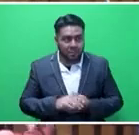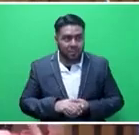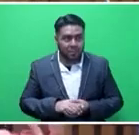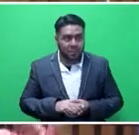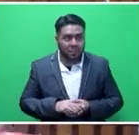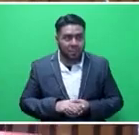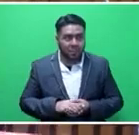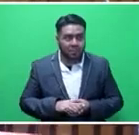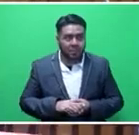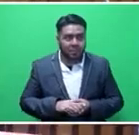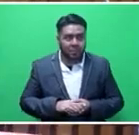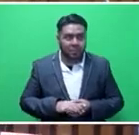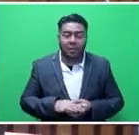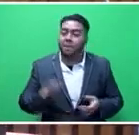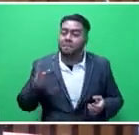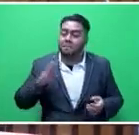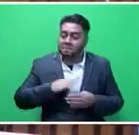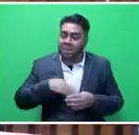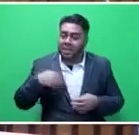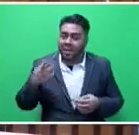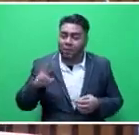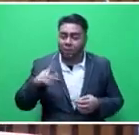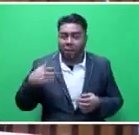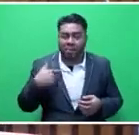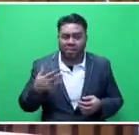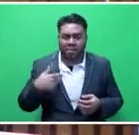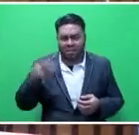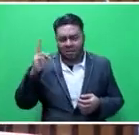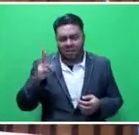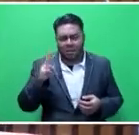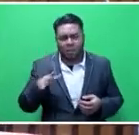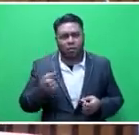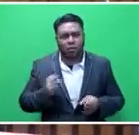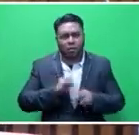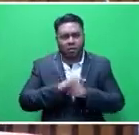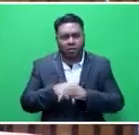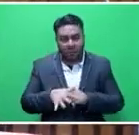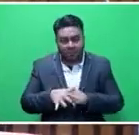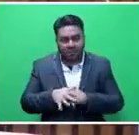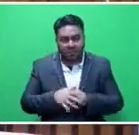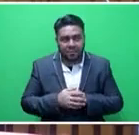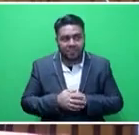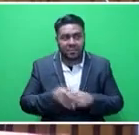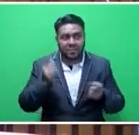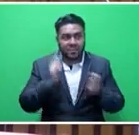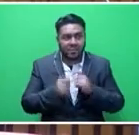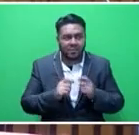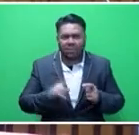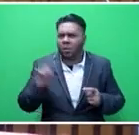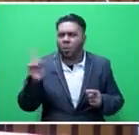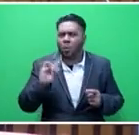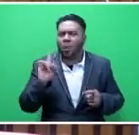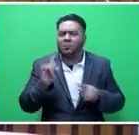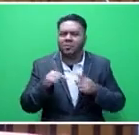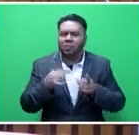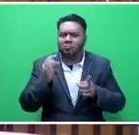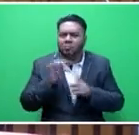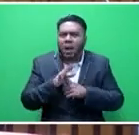Minister for Health has already commented again about the COVID-19 testing kits. What's so conspiratorial about